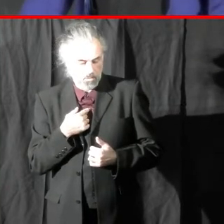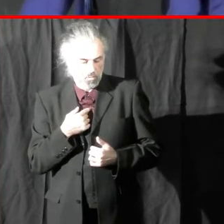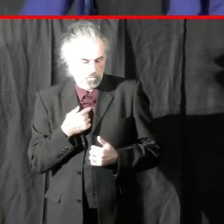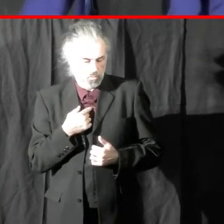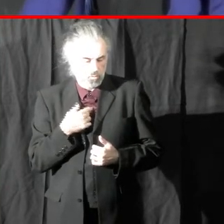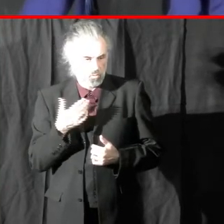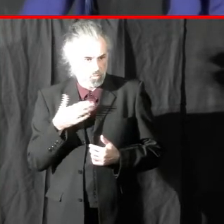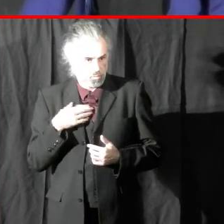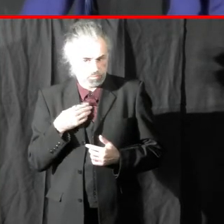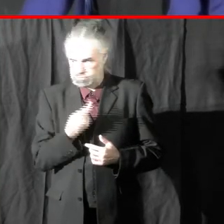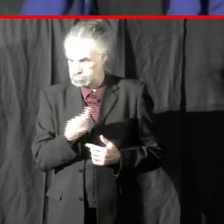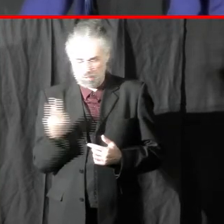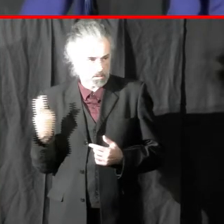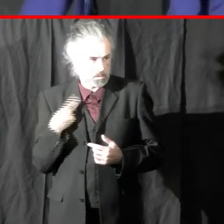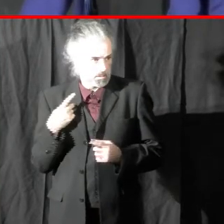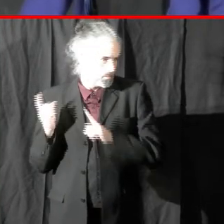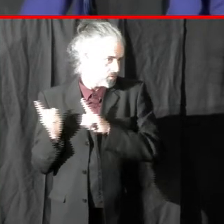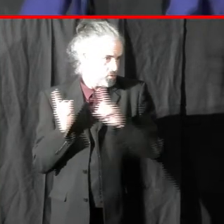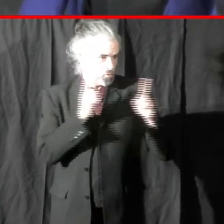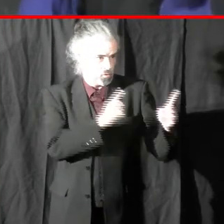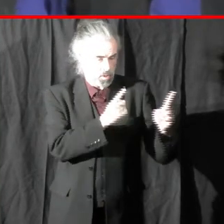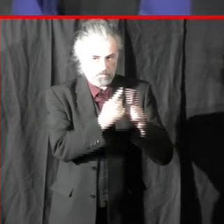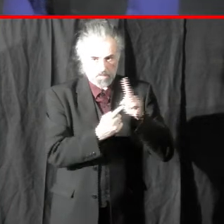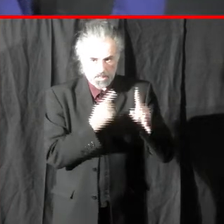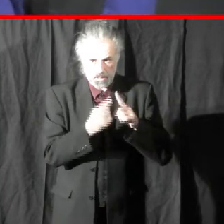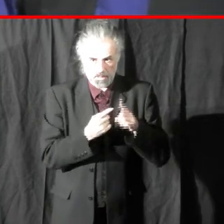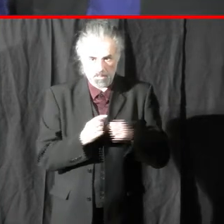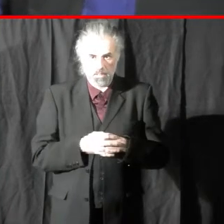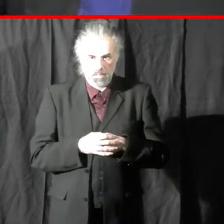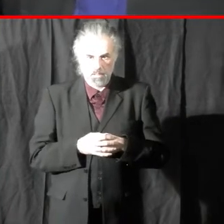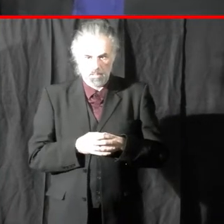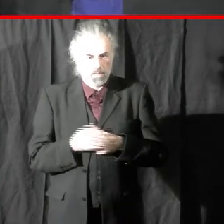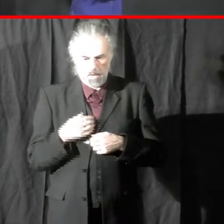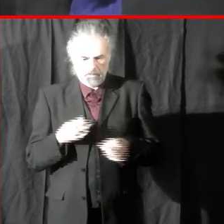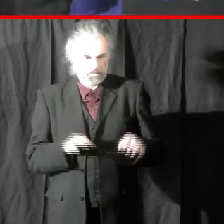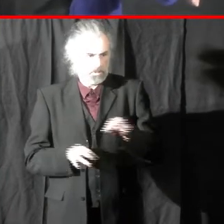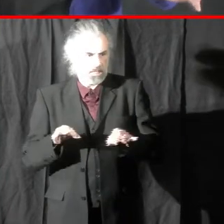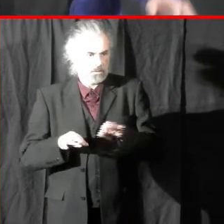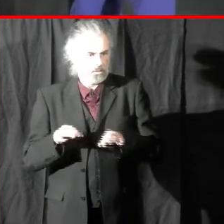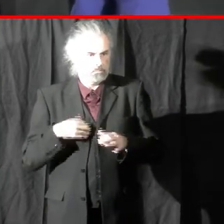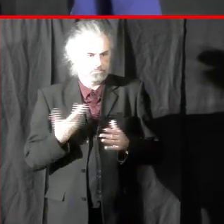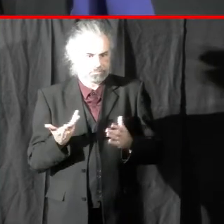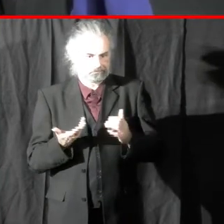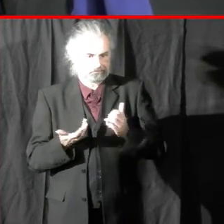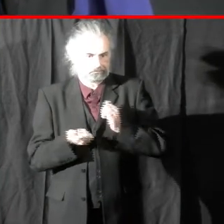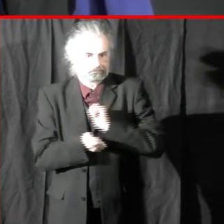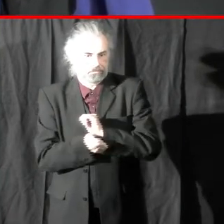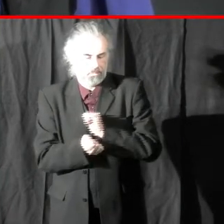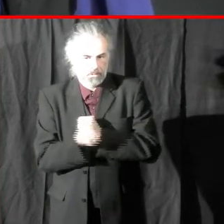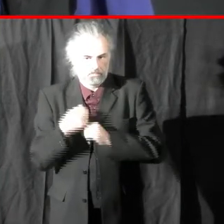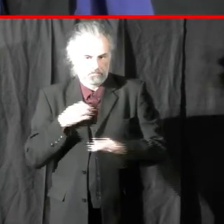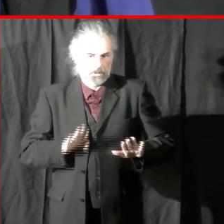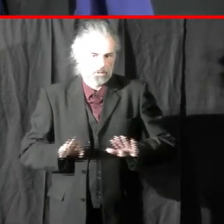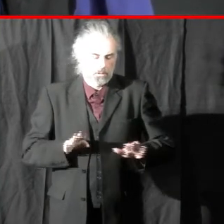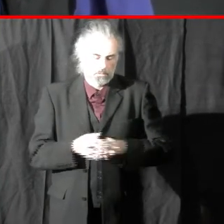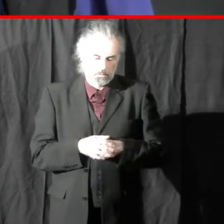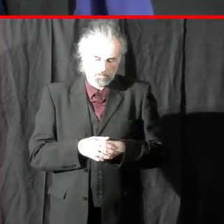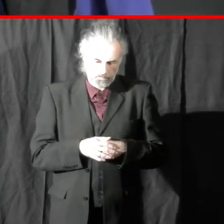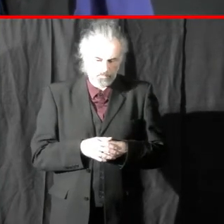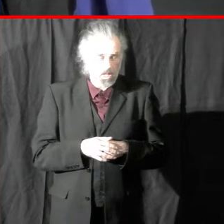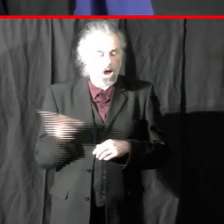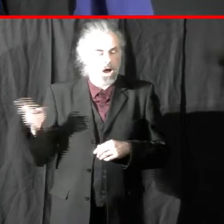wants us to go to the meeting, the town hall meeting that they're holding. I'm running the tests. I can't get away. Okay. All right. Well, I'm going